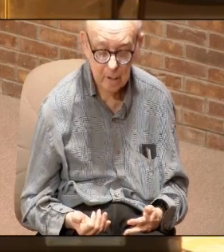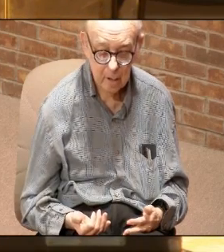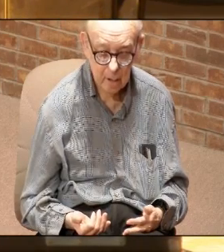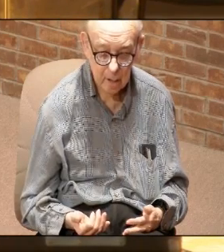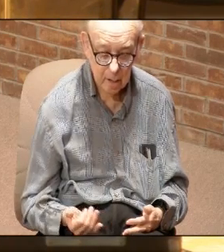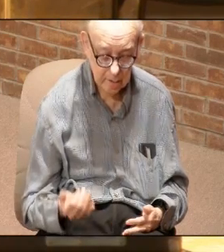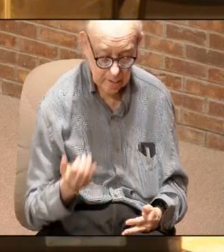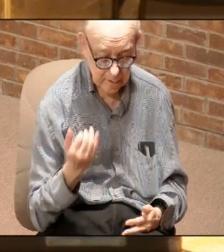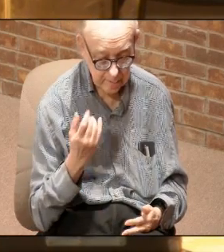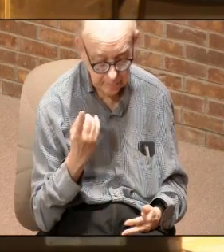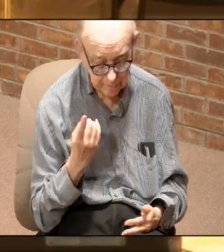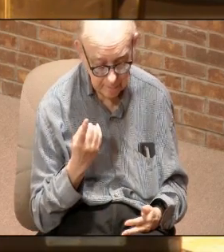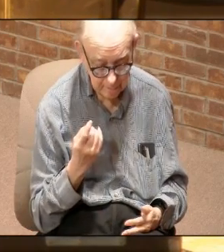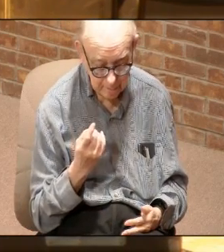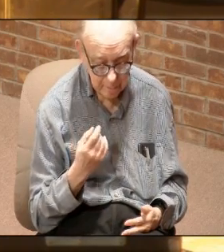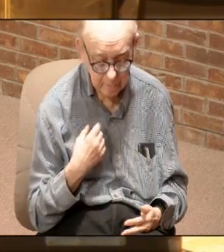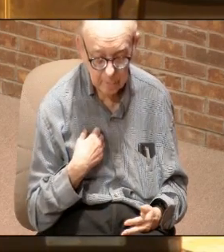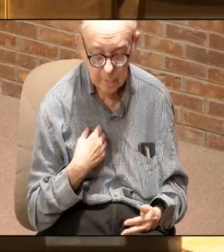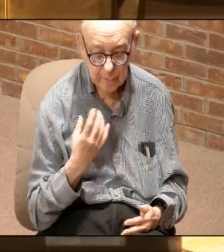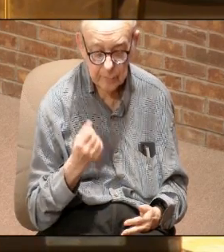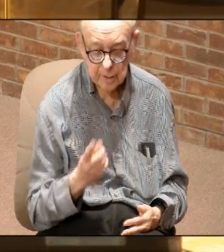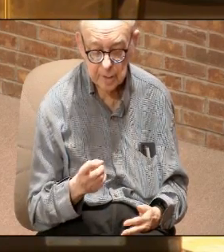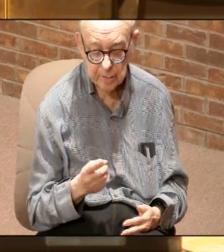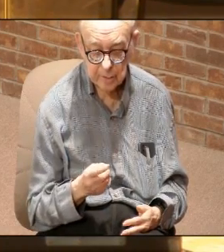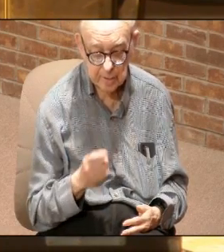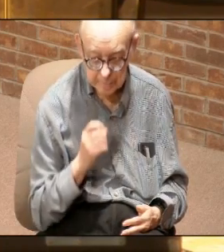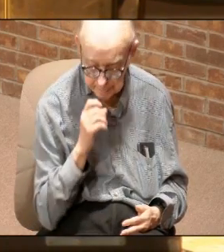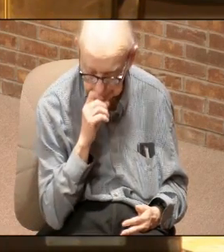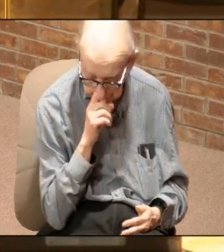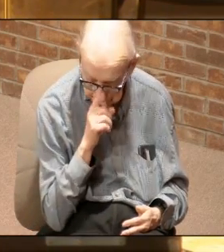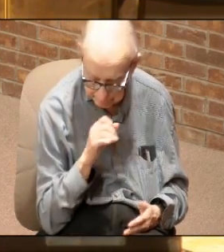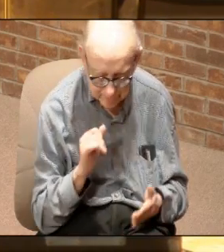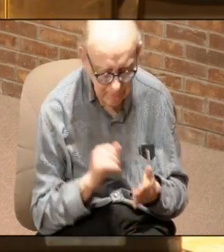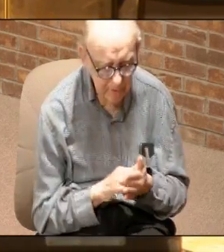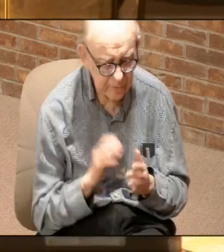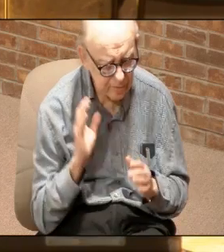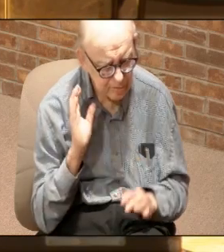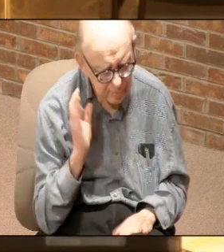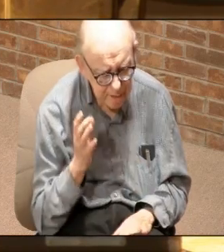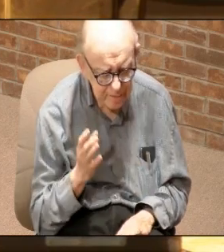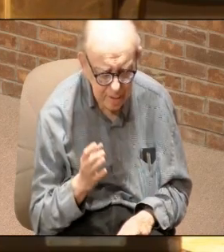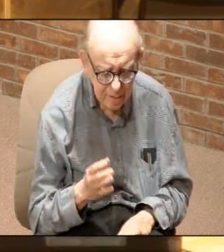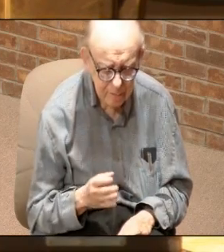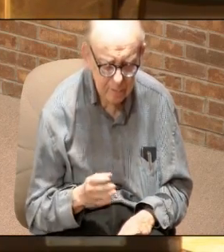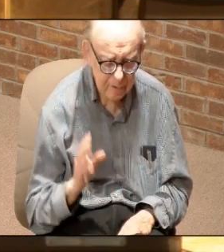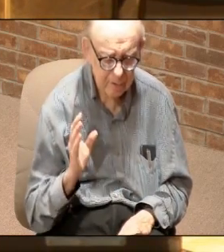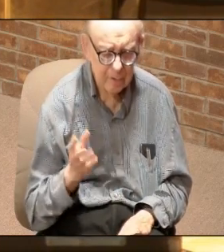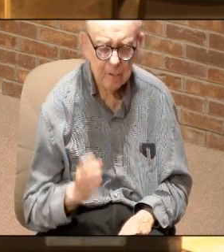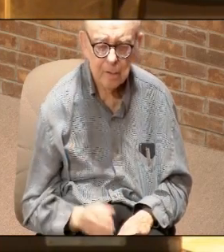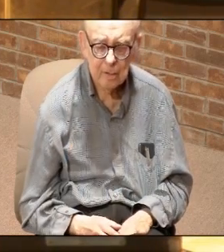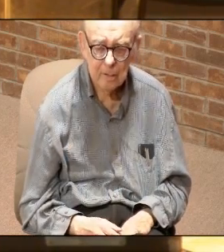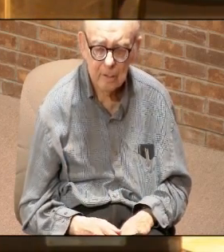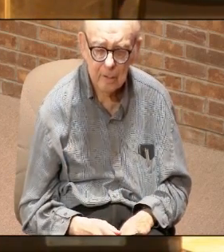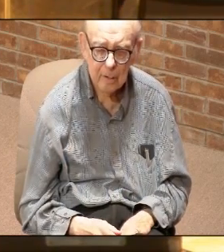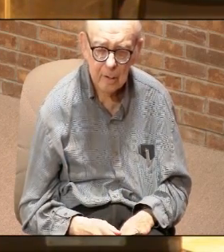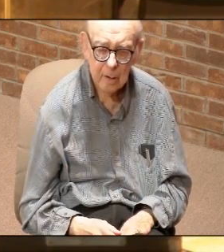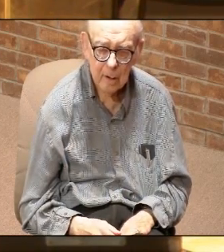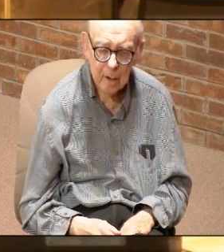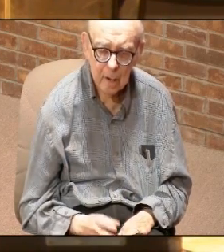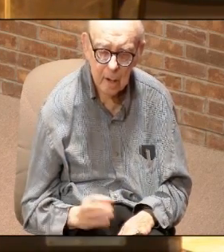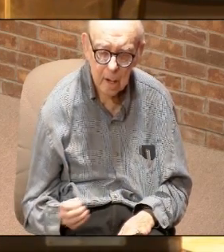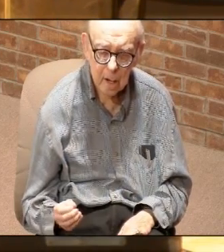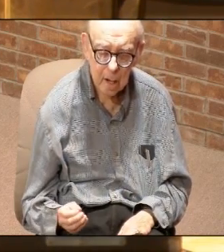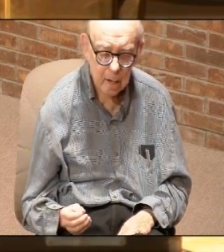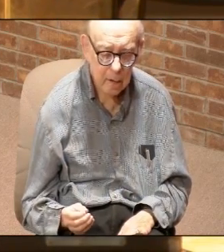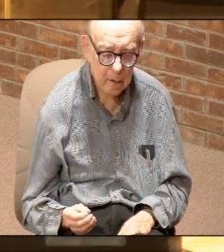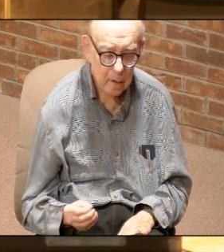And if you get it, I'm selling. This is nuts. It's crazy. And